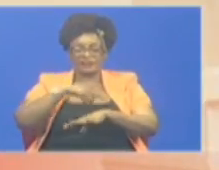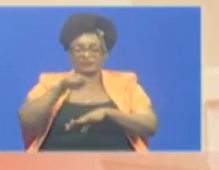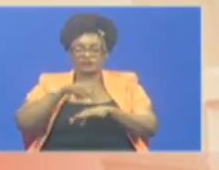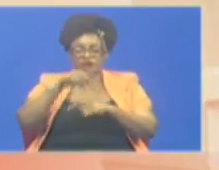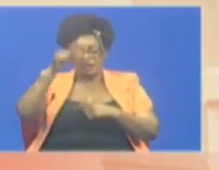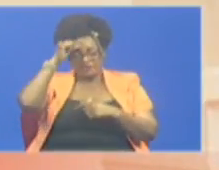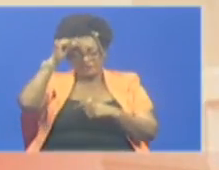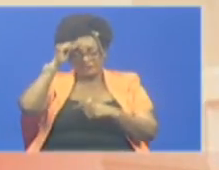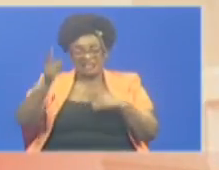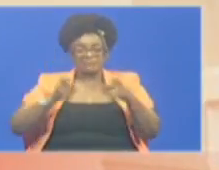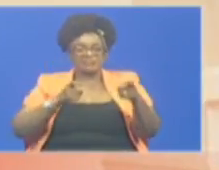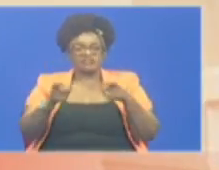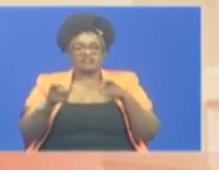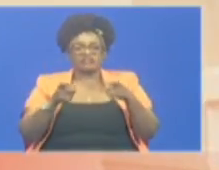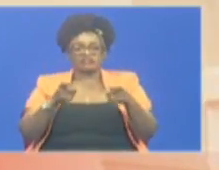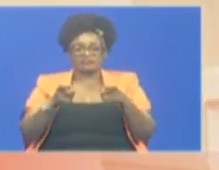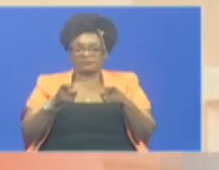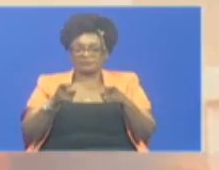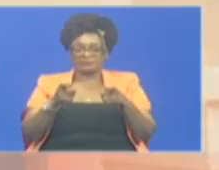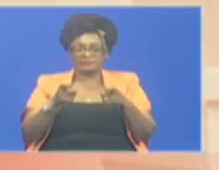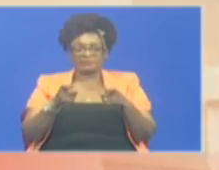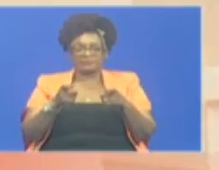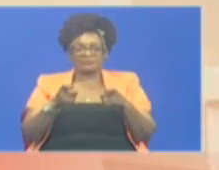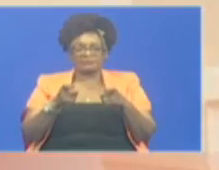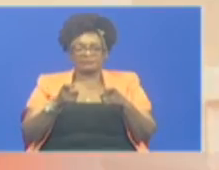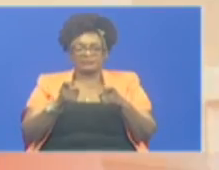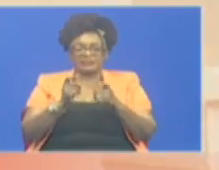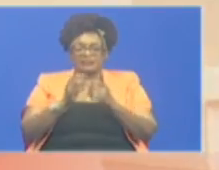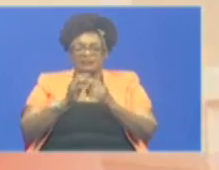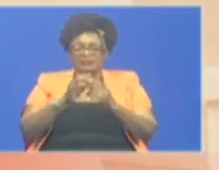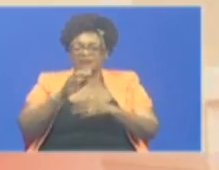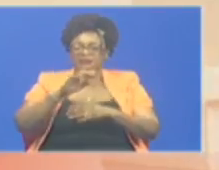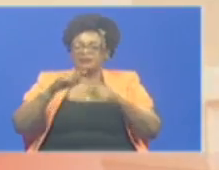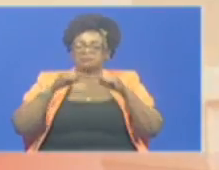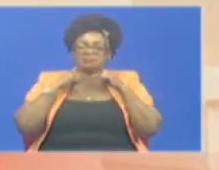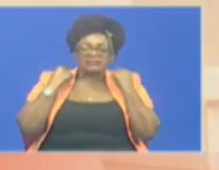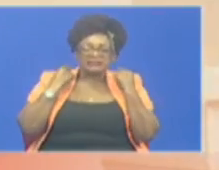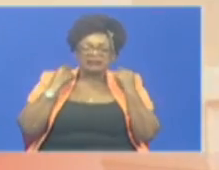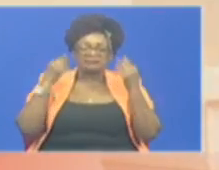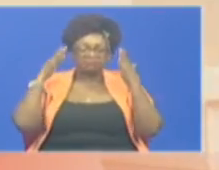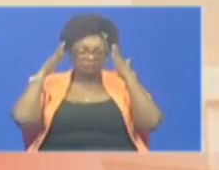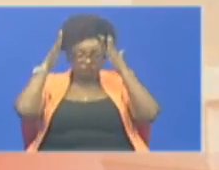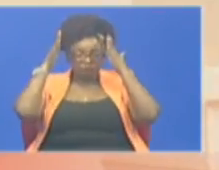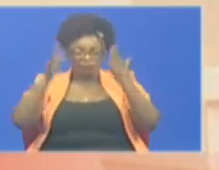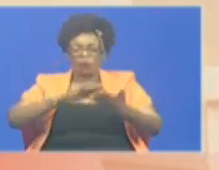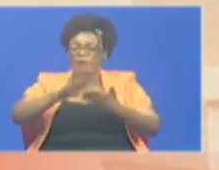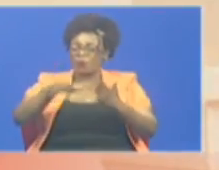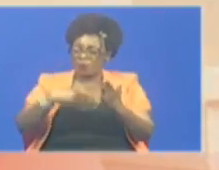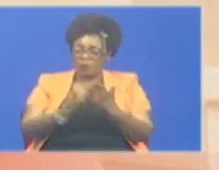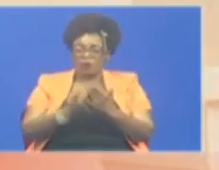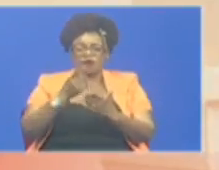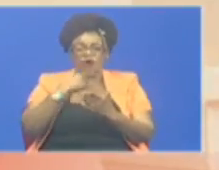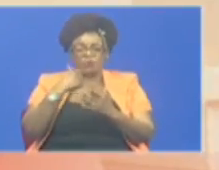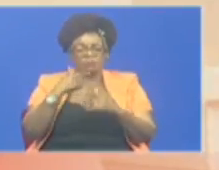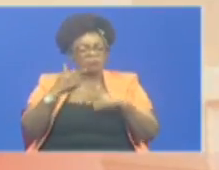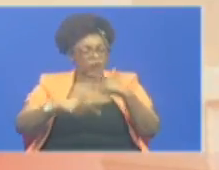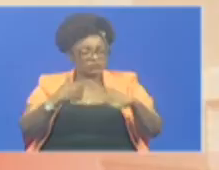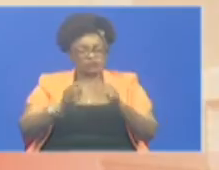Administration, our clergy of all faiths, whose spiritual guidance has never been more